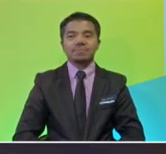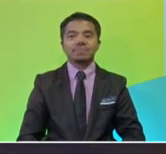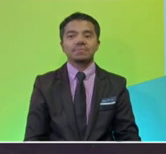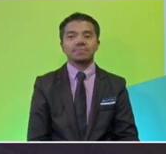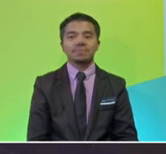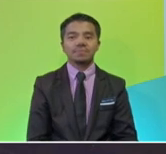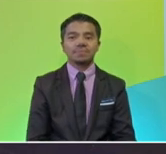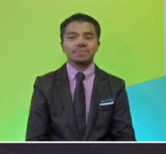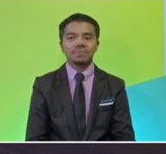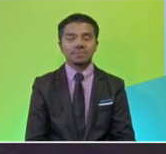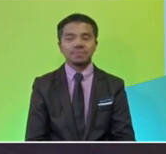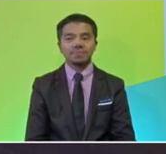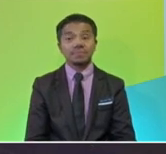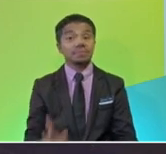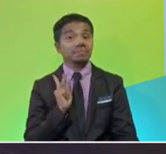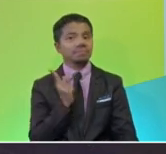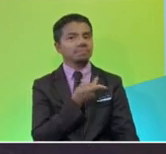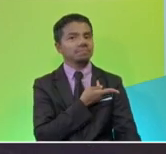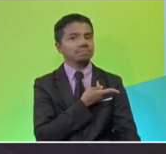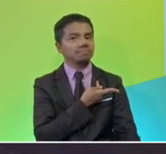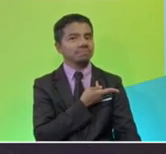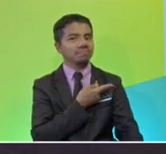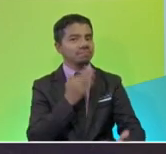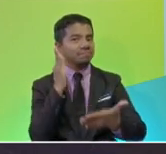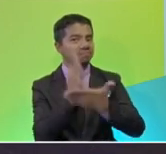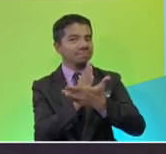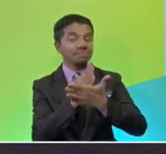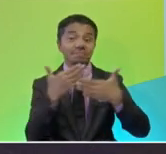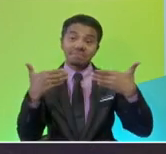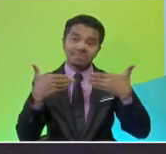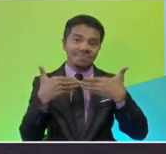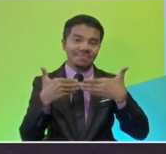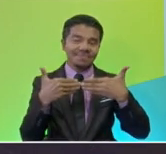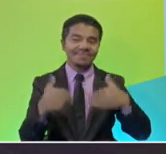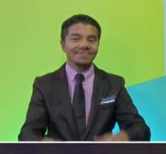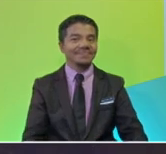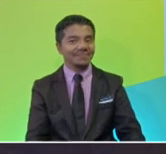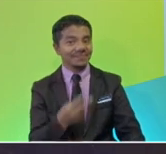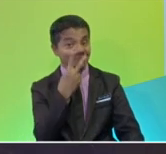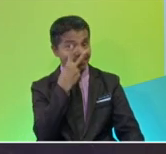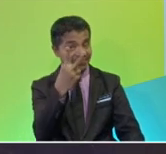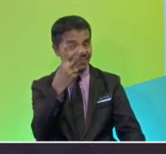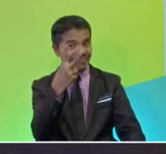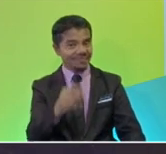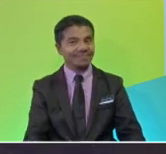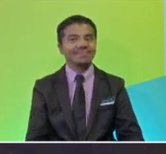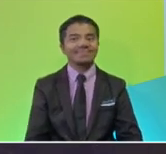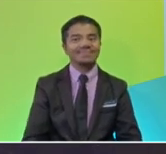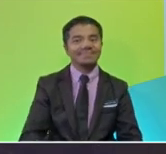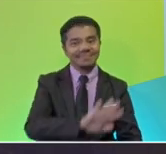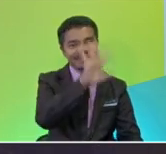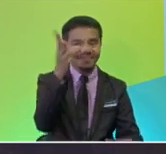further, how about we take a short break, is that okay? Yeah, why not? Alright, so pupils watching at home, don't go anywhere. We'll be right back only on Tahap 2 Didik